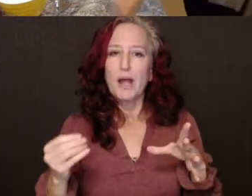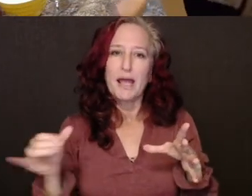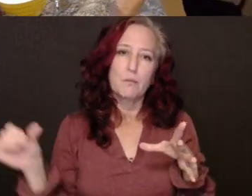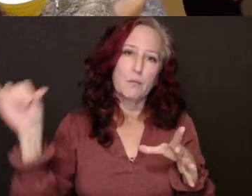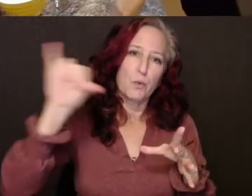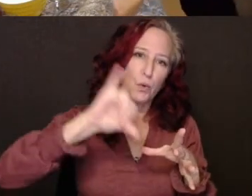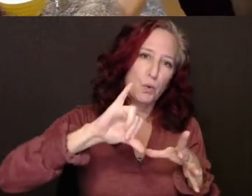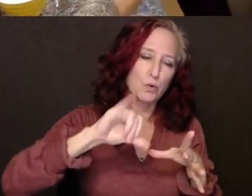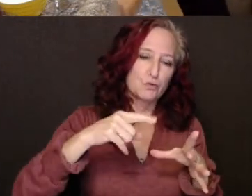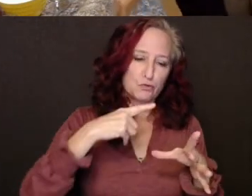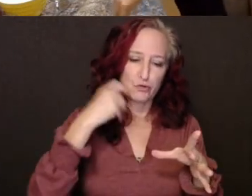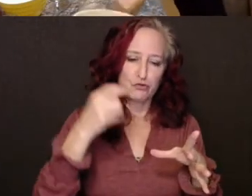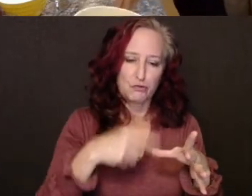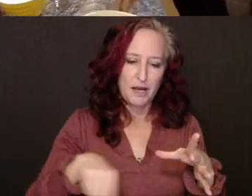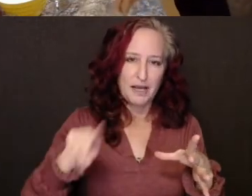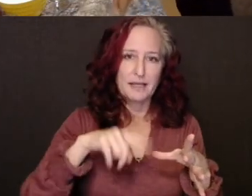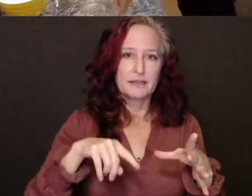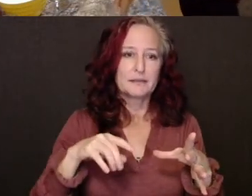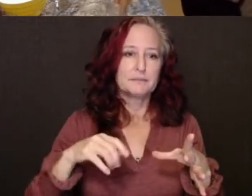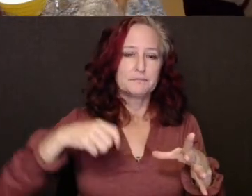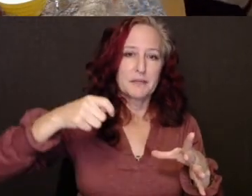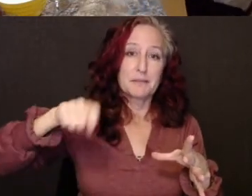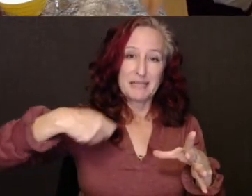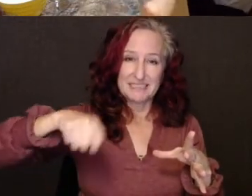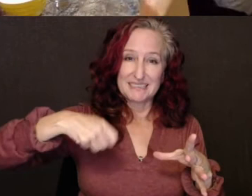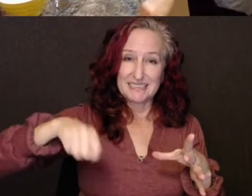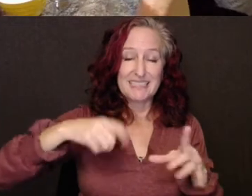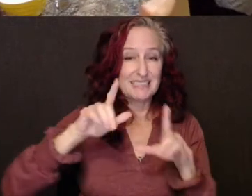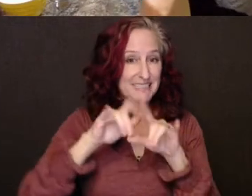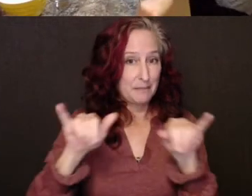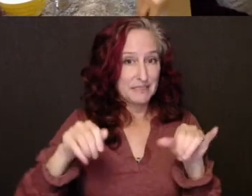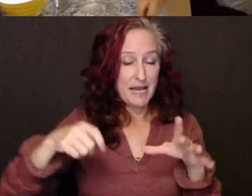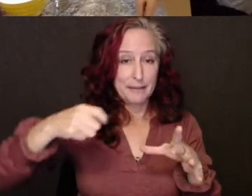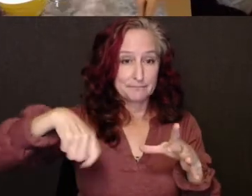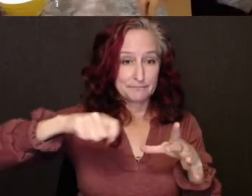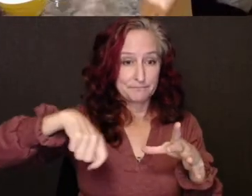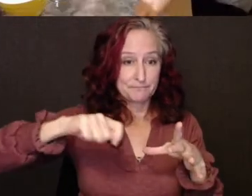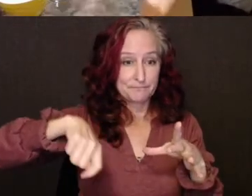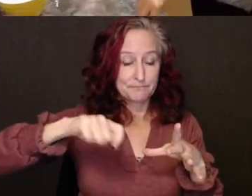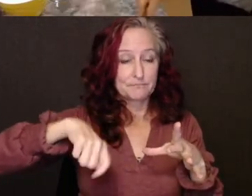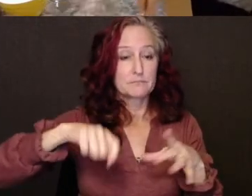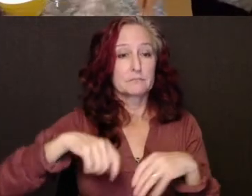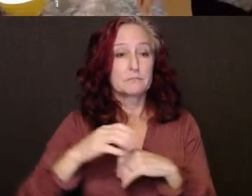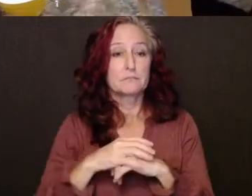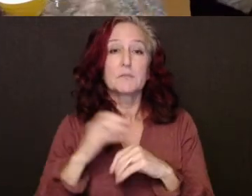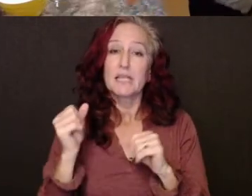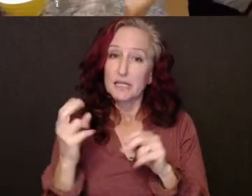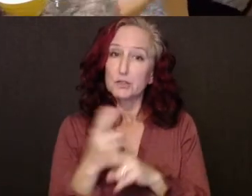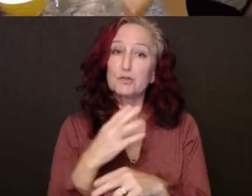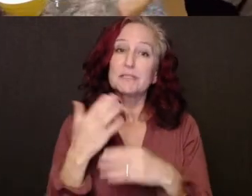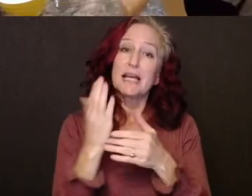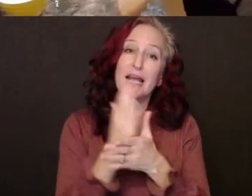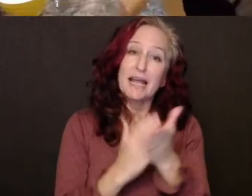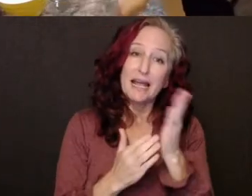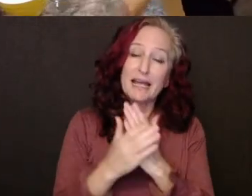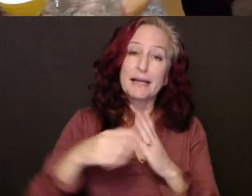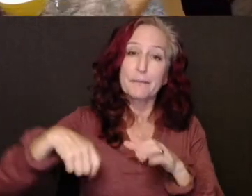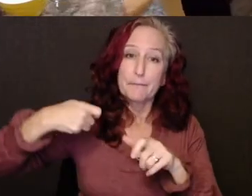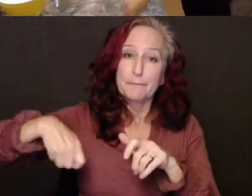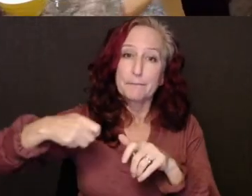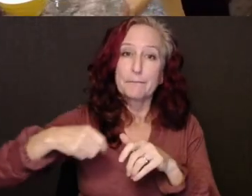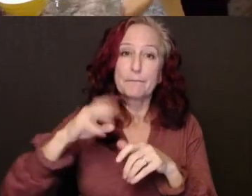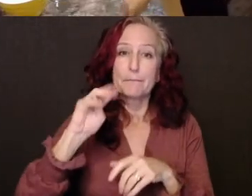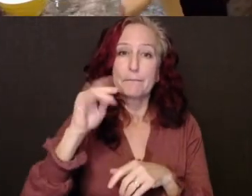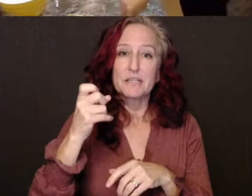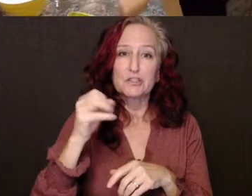Yes, absolutely. Okay, so now I have both of my dry and my wet mostly combined. And so now I'm